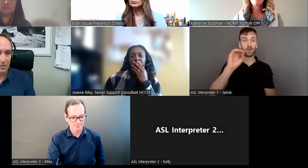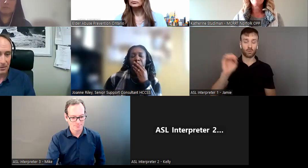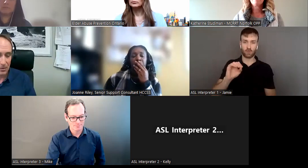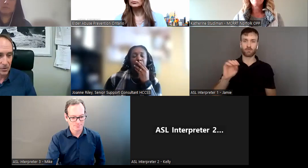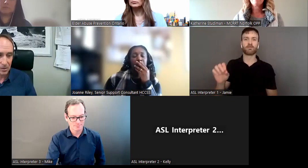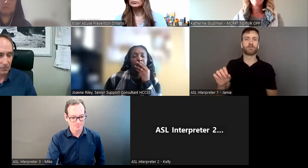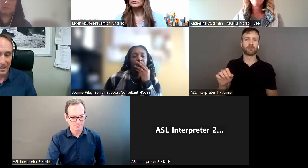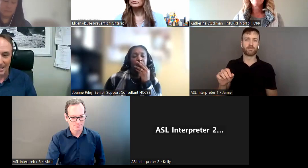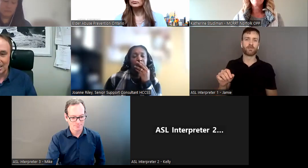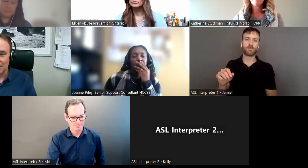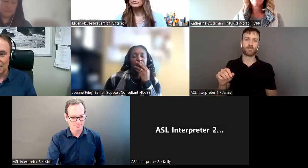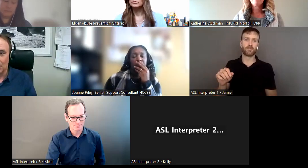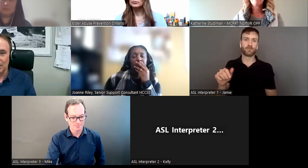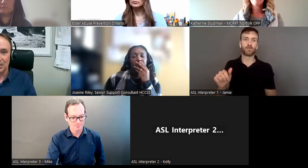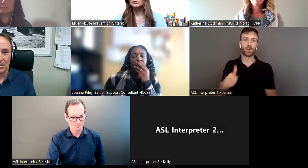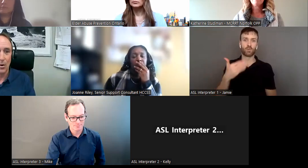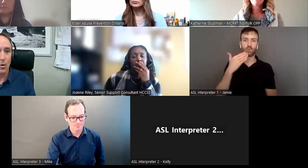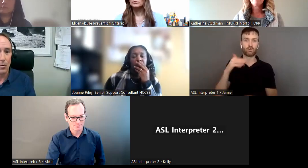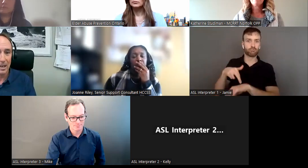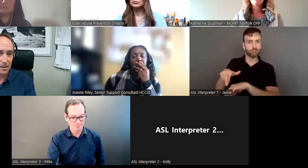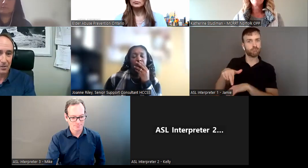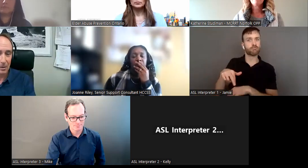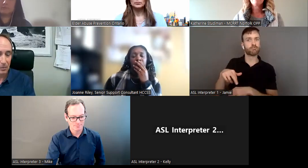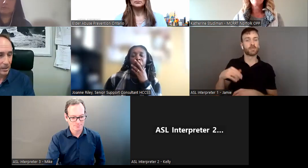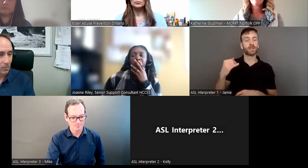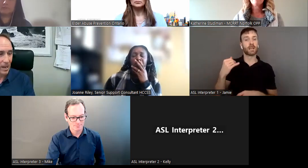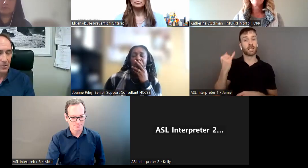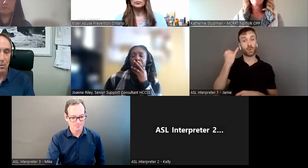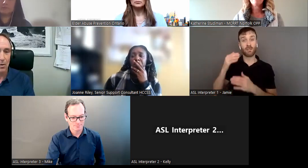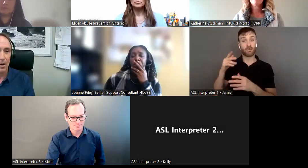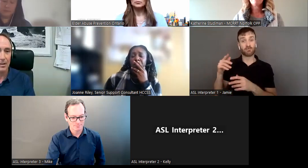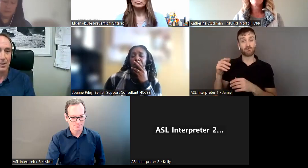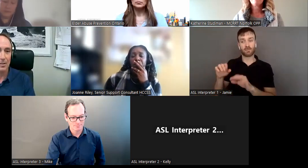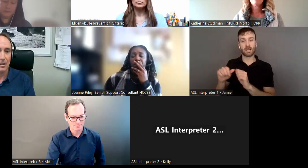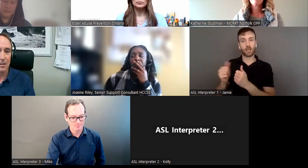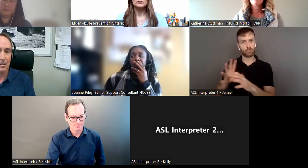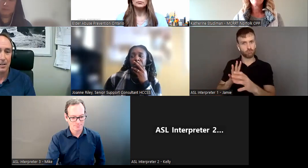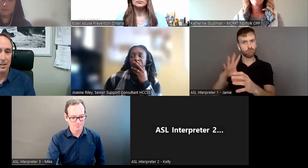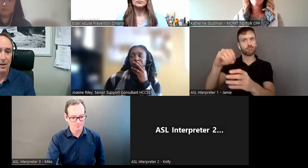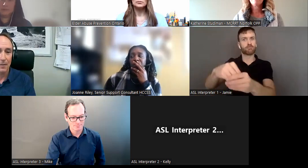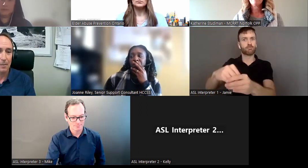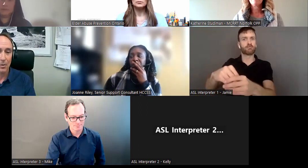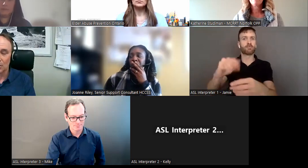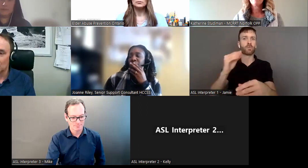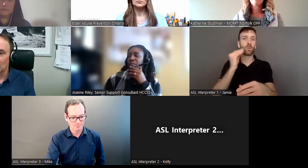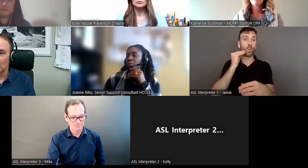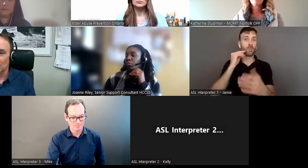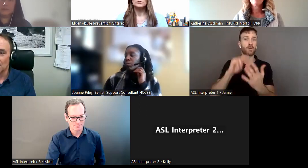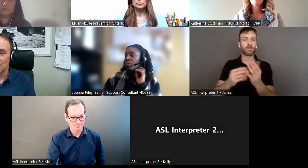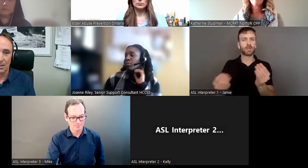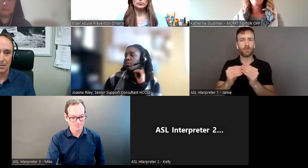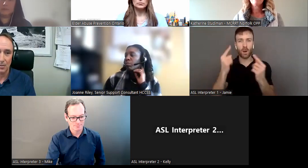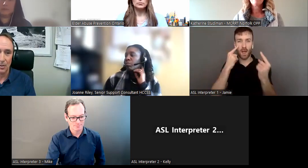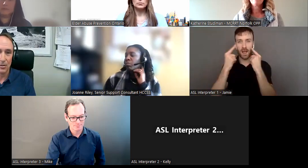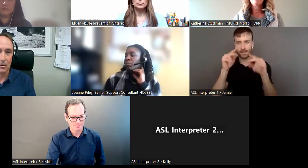because if we can get a presence in the home again, as I go back to more eyes on the person, which